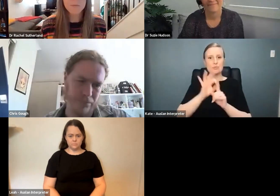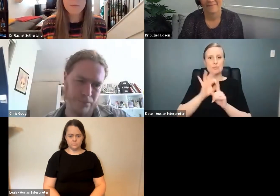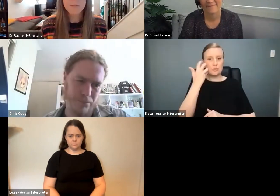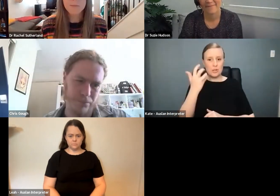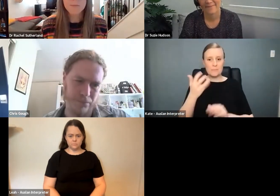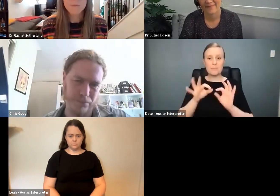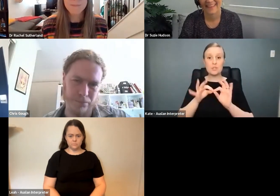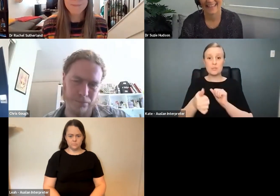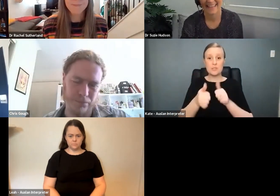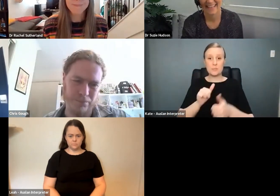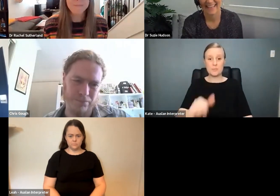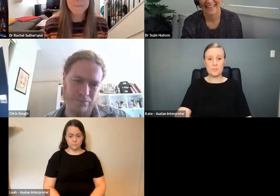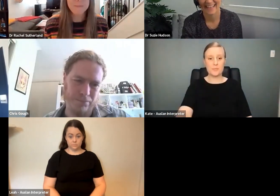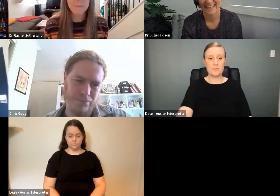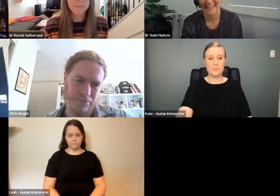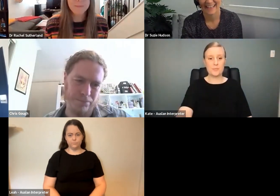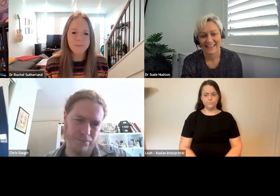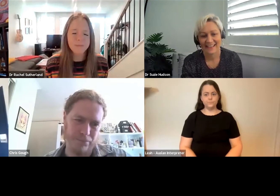One quick comment.